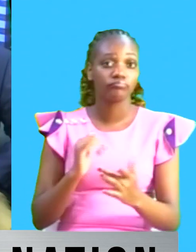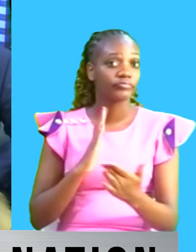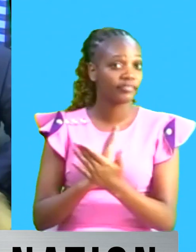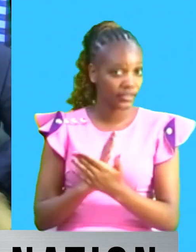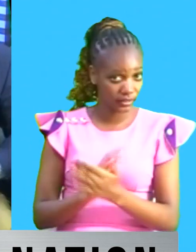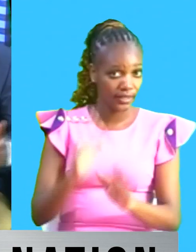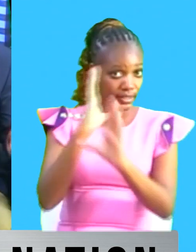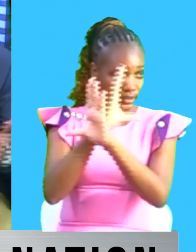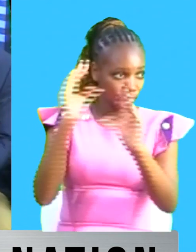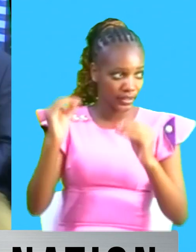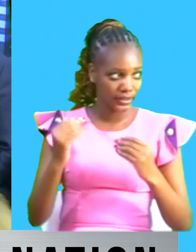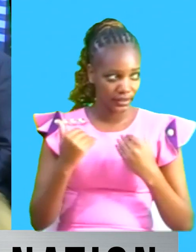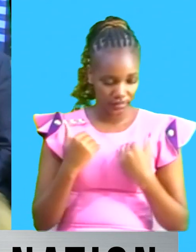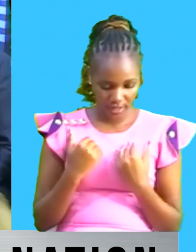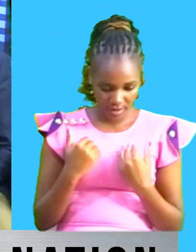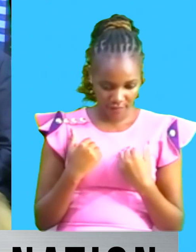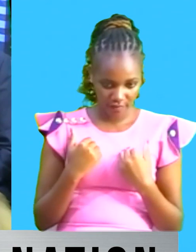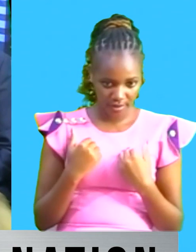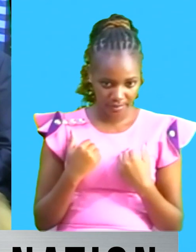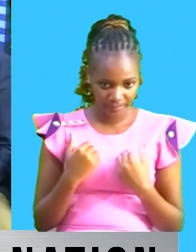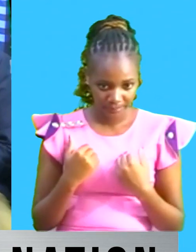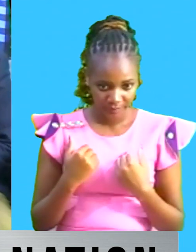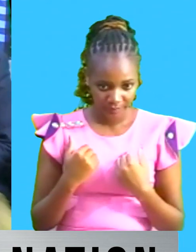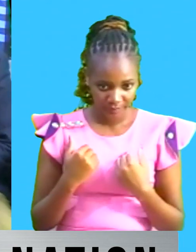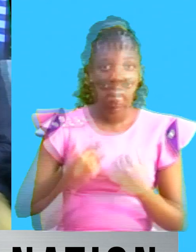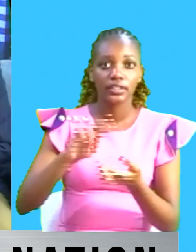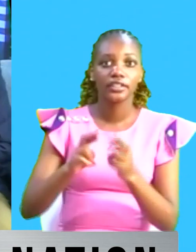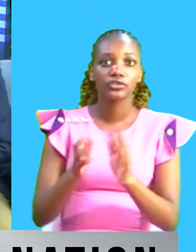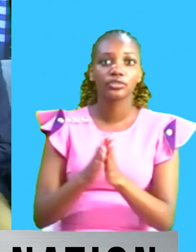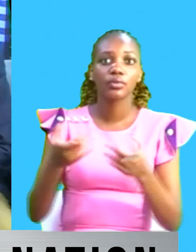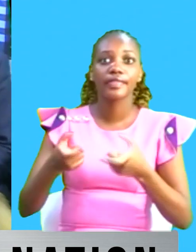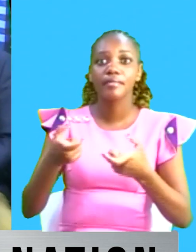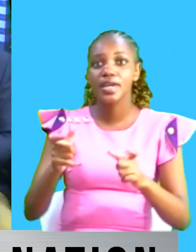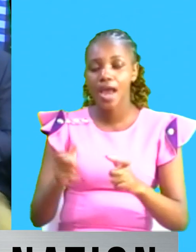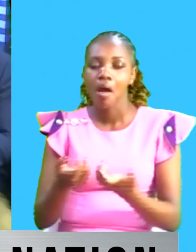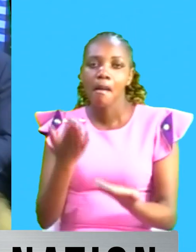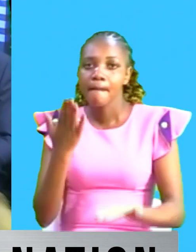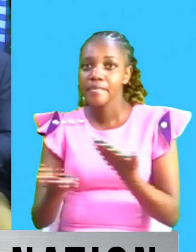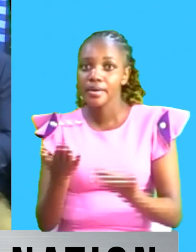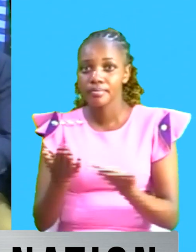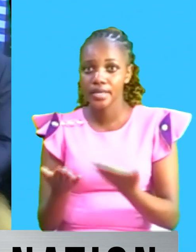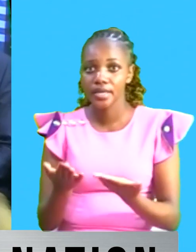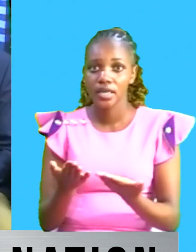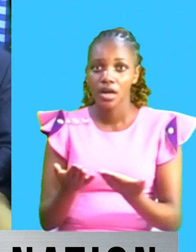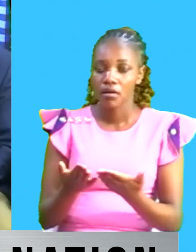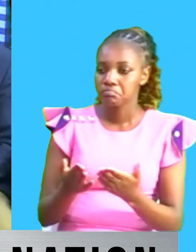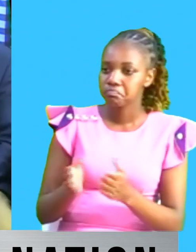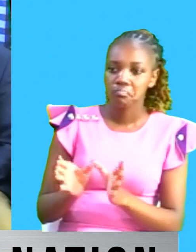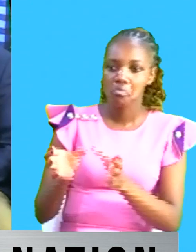had a cozy relationship, maybe a bit push and pull